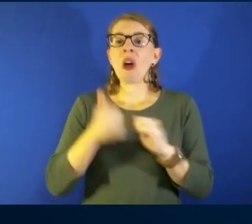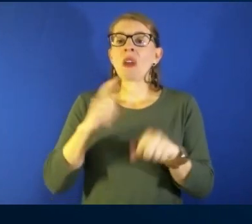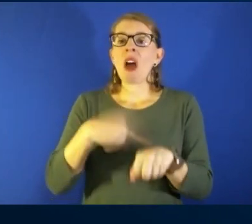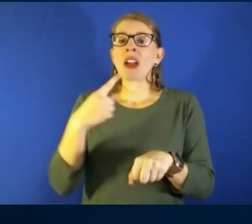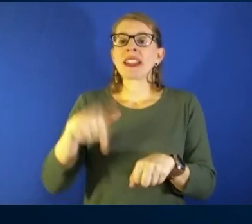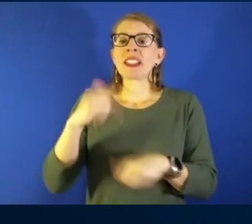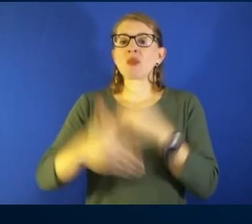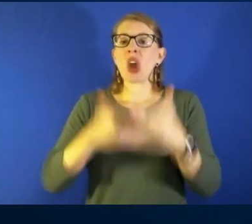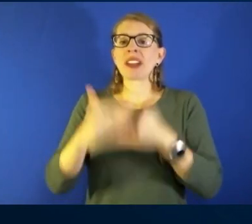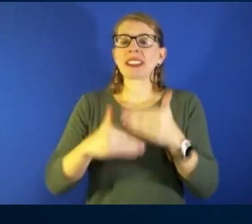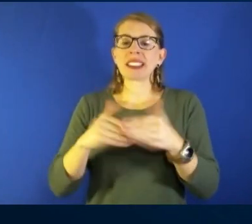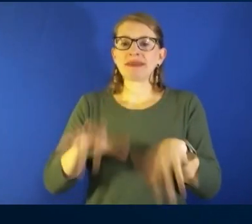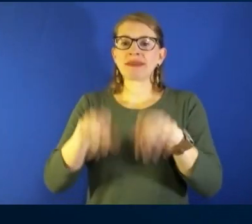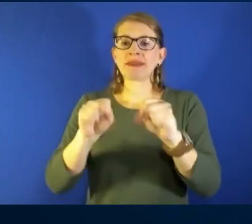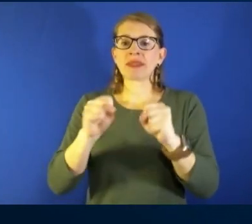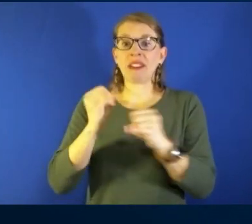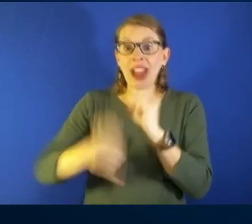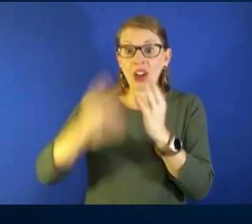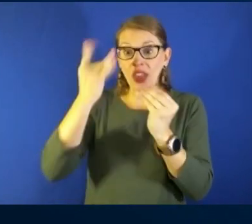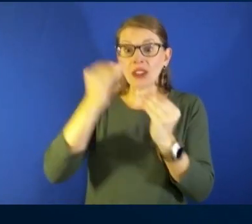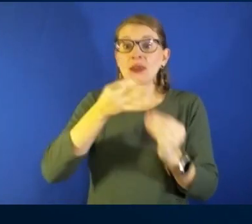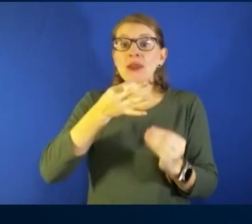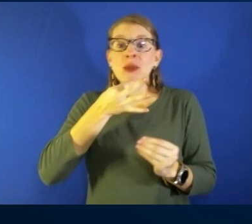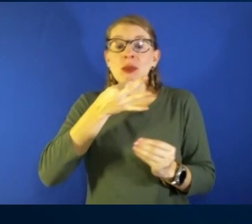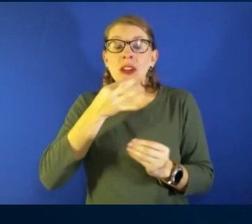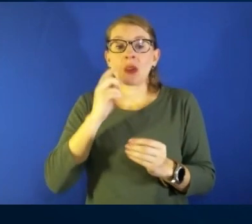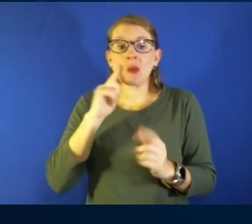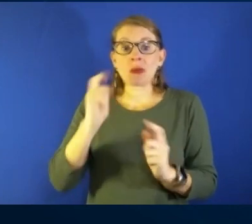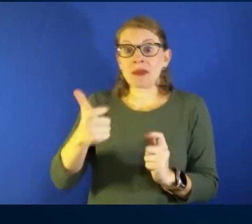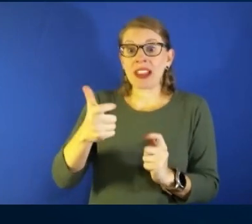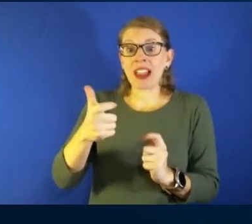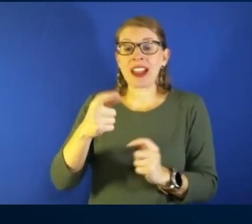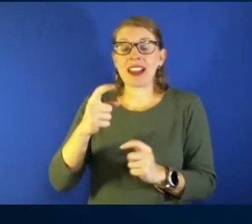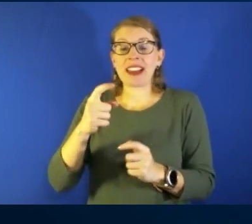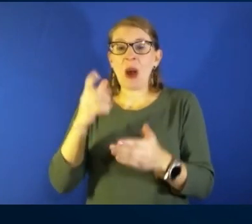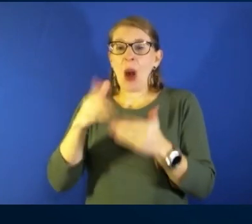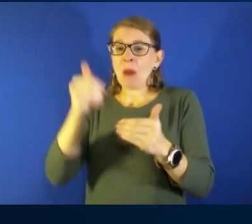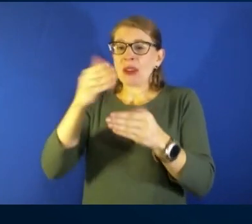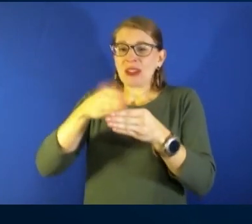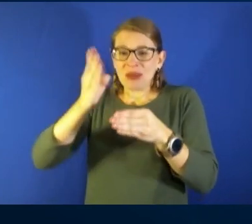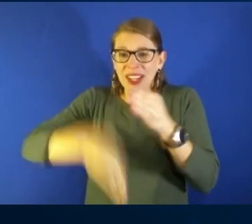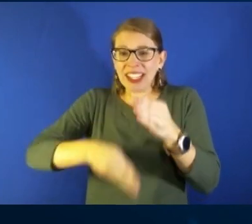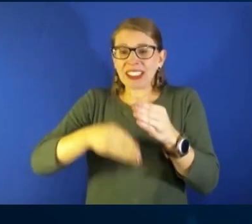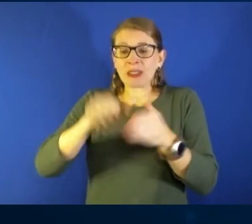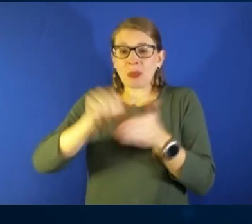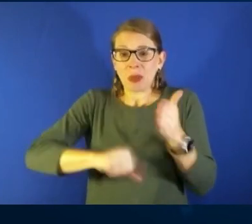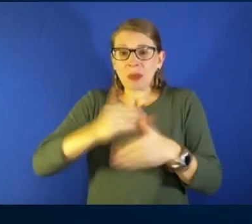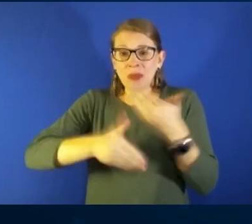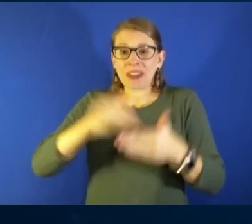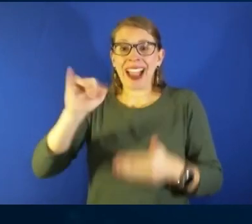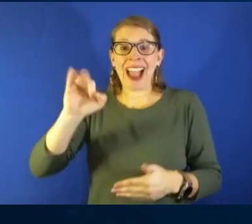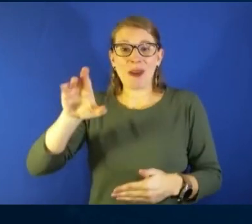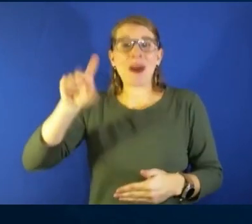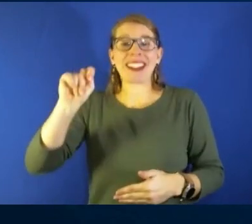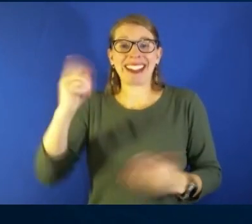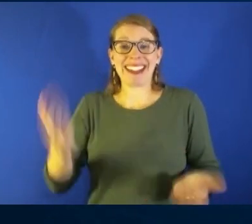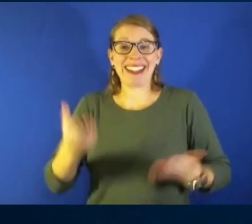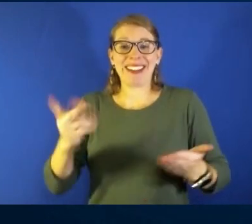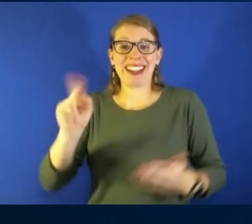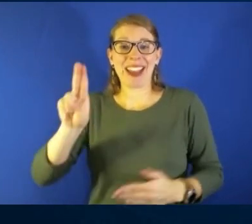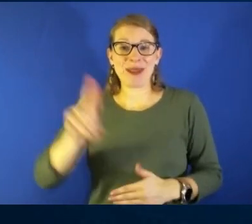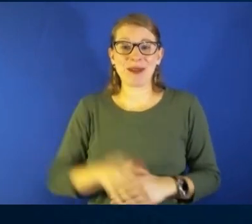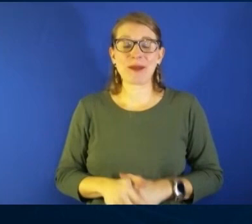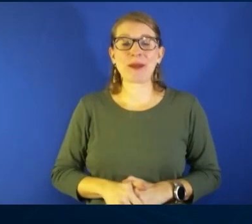final thoughts here in a moment, but you're watching the tail end of our 100th IORT treatment here at the health system. About what